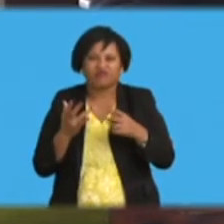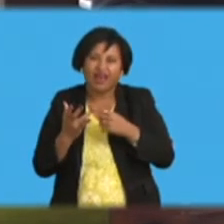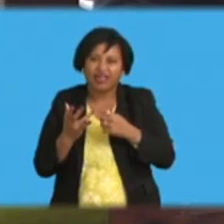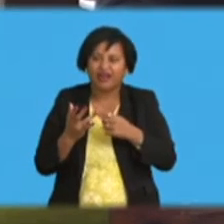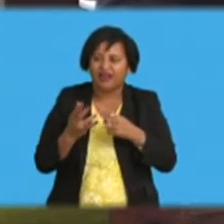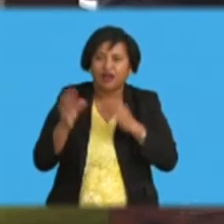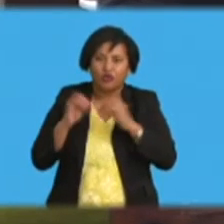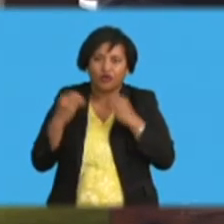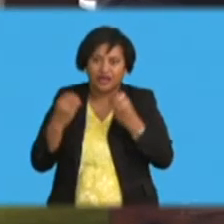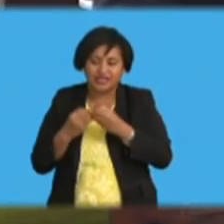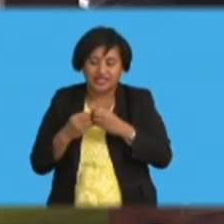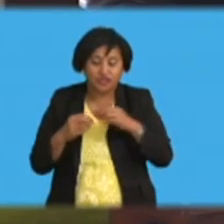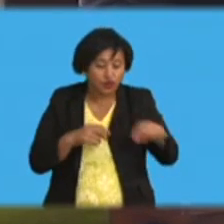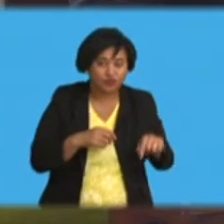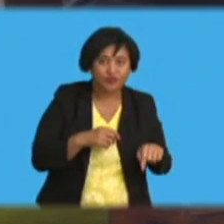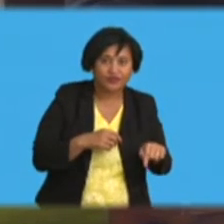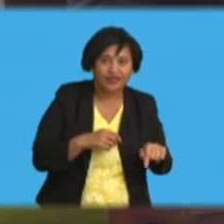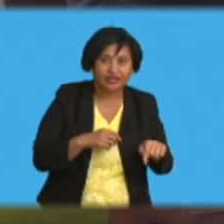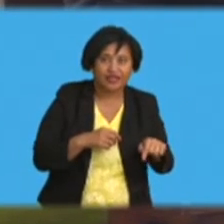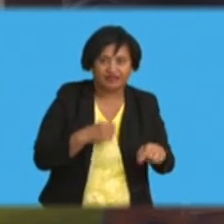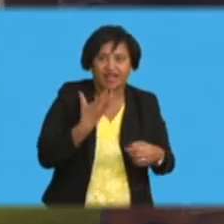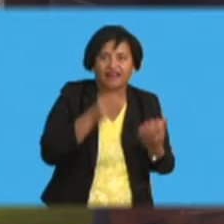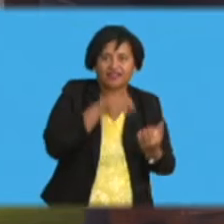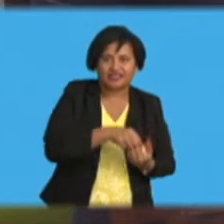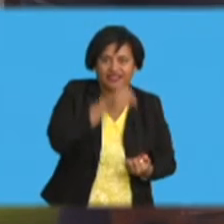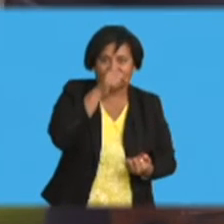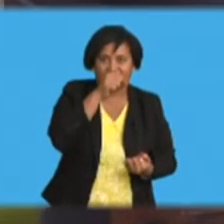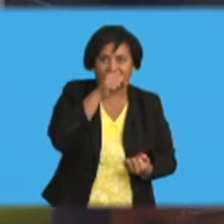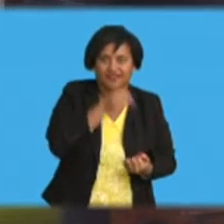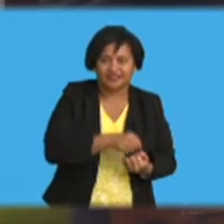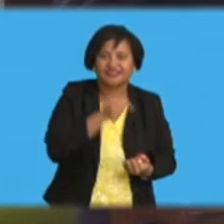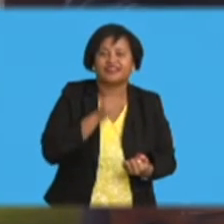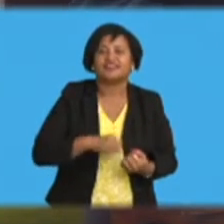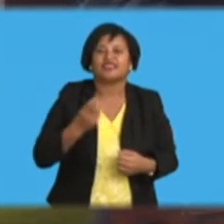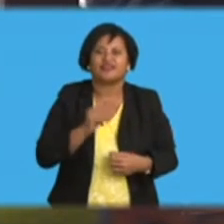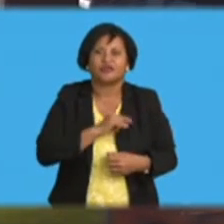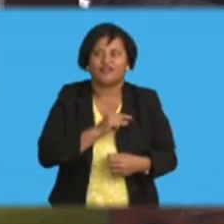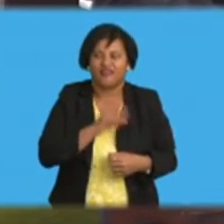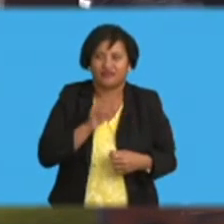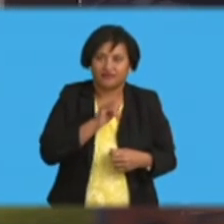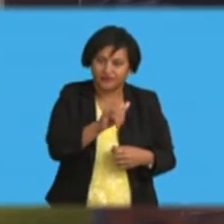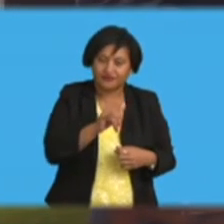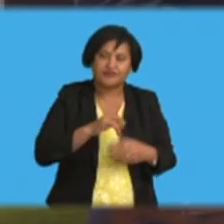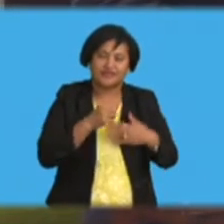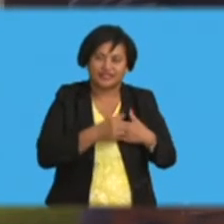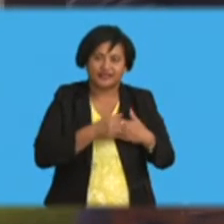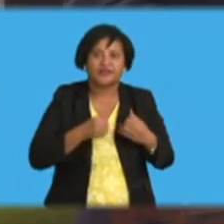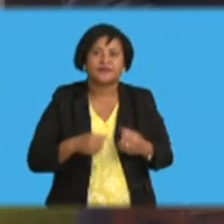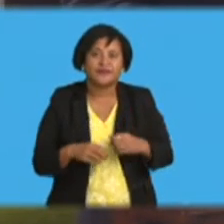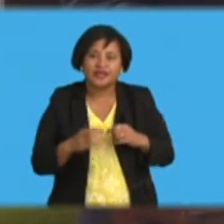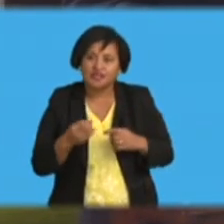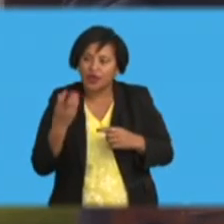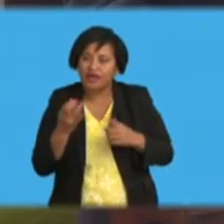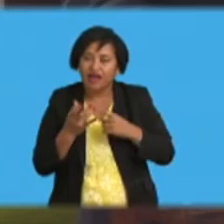Link is the only domestic airline in Fiji to hold this certification, Madam Speaker. Madam Speaker, there's a number of organizational realignments